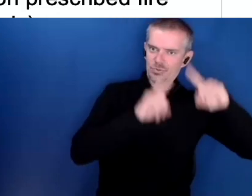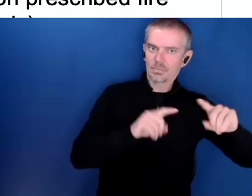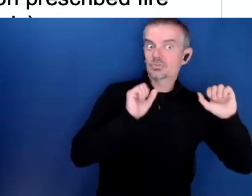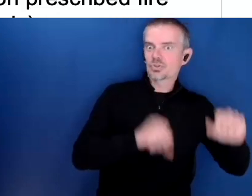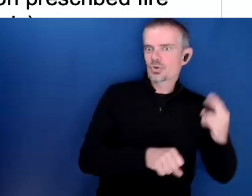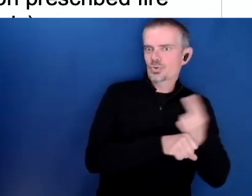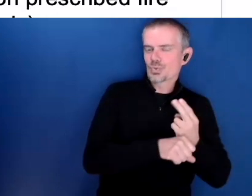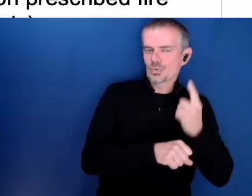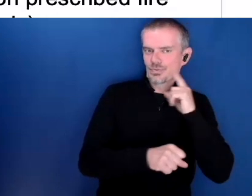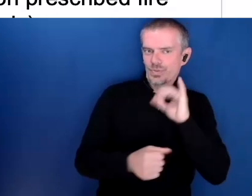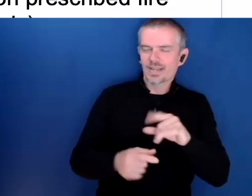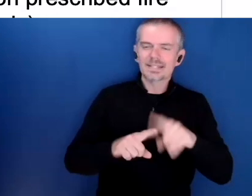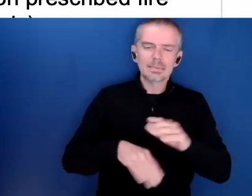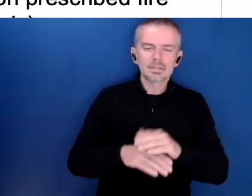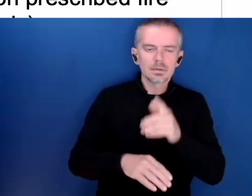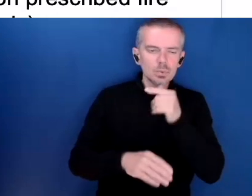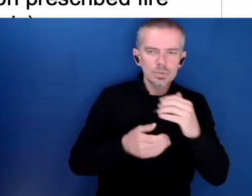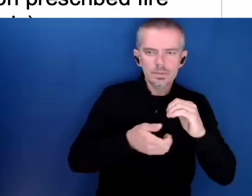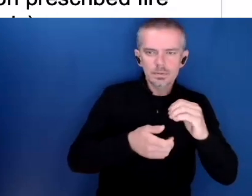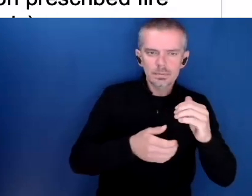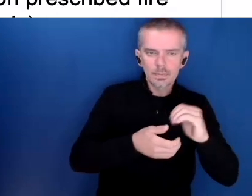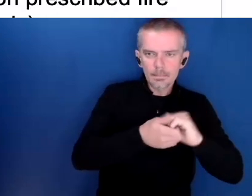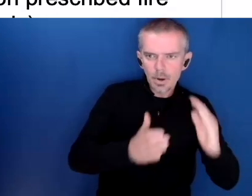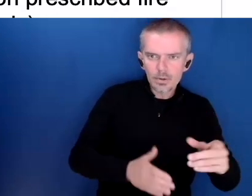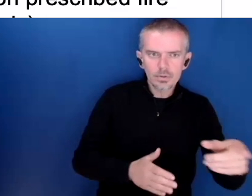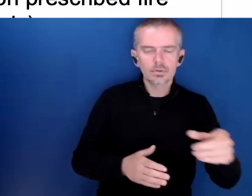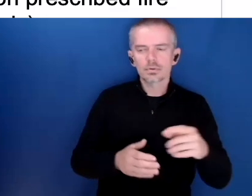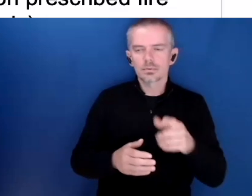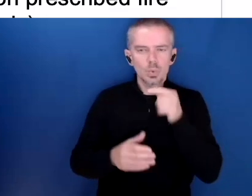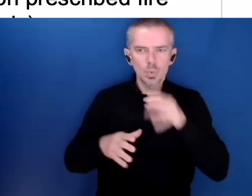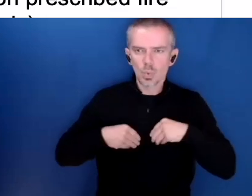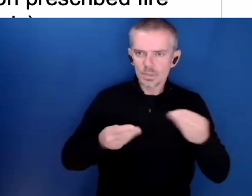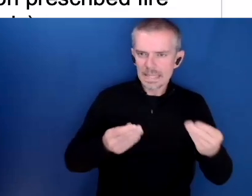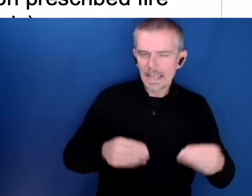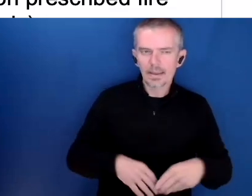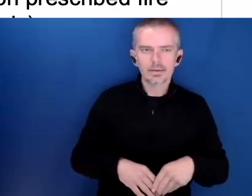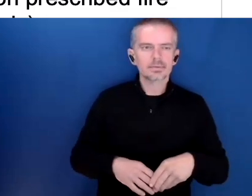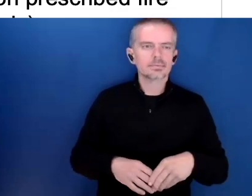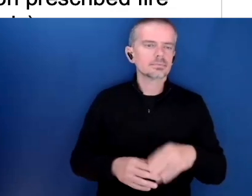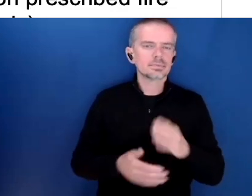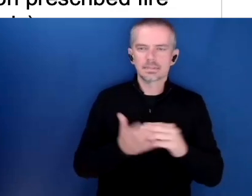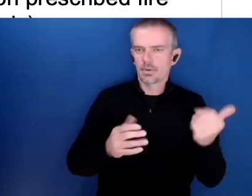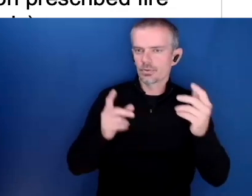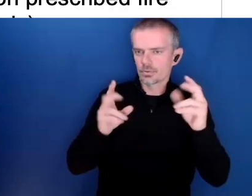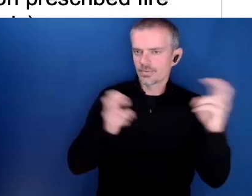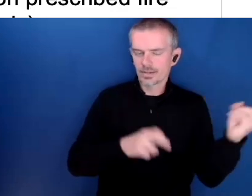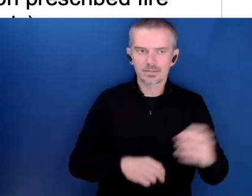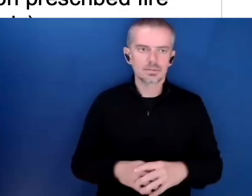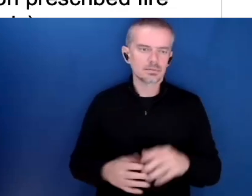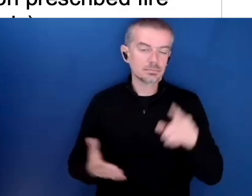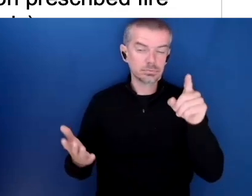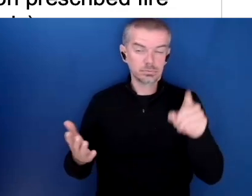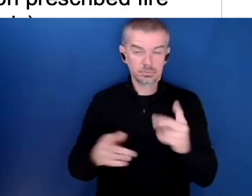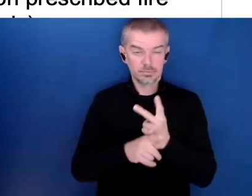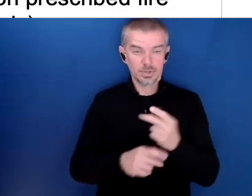on partner type, project purpose, land ownership, and other factors. So needless to say, there is a lot to sort through just to figure